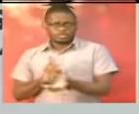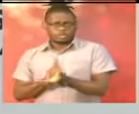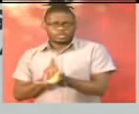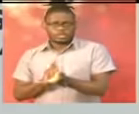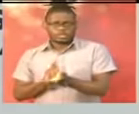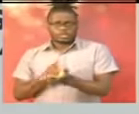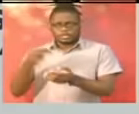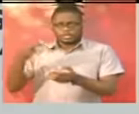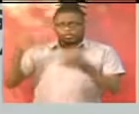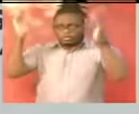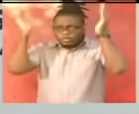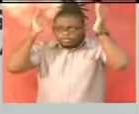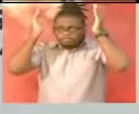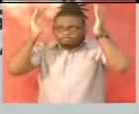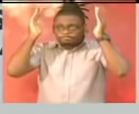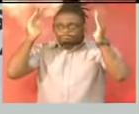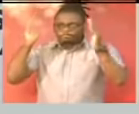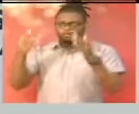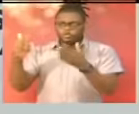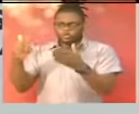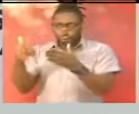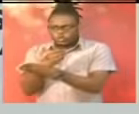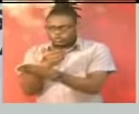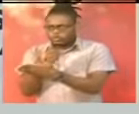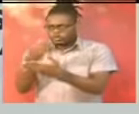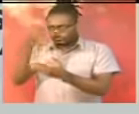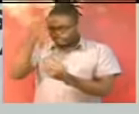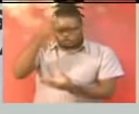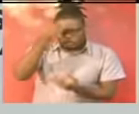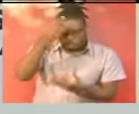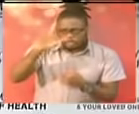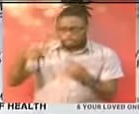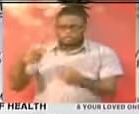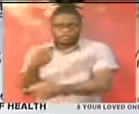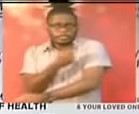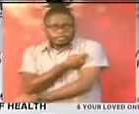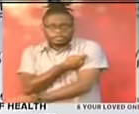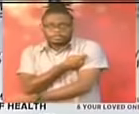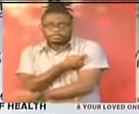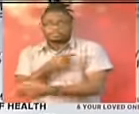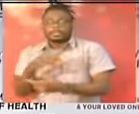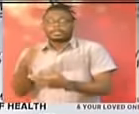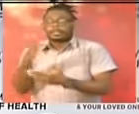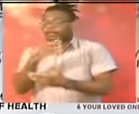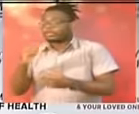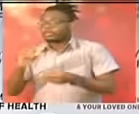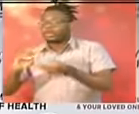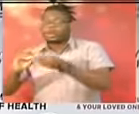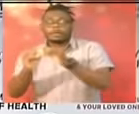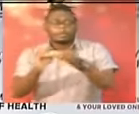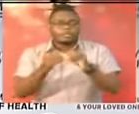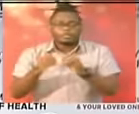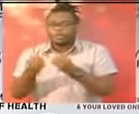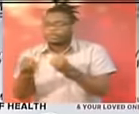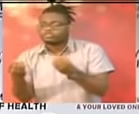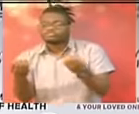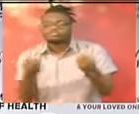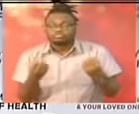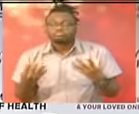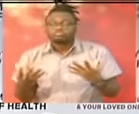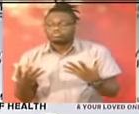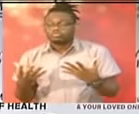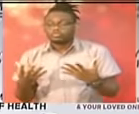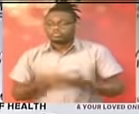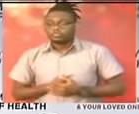latest clinical, vaccination, and epidemiological updates. Dr. Hines. Thank you, Mr. Alexander.